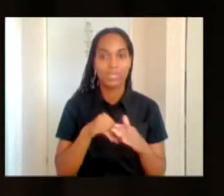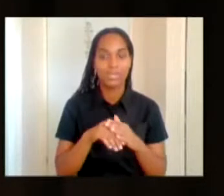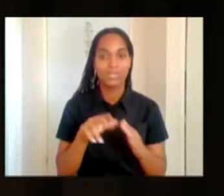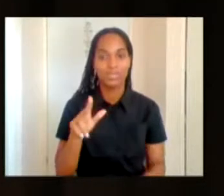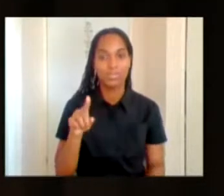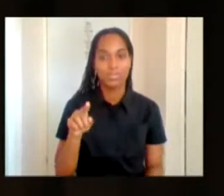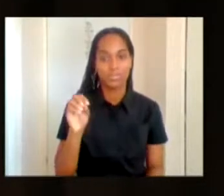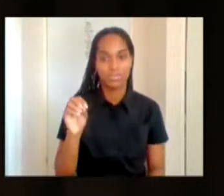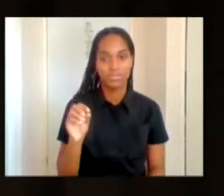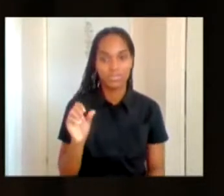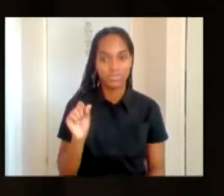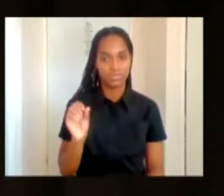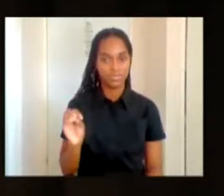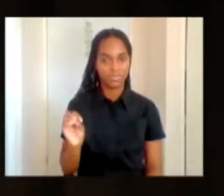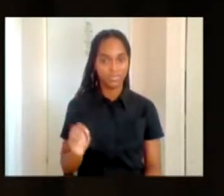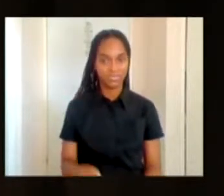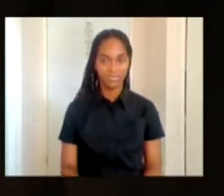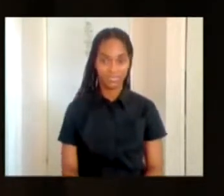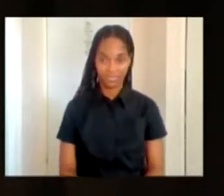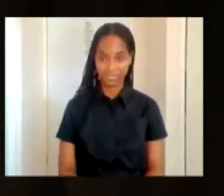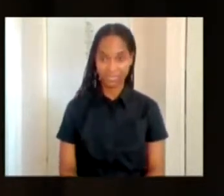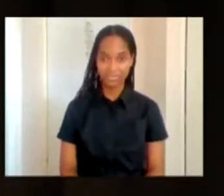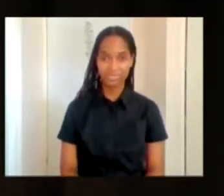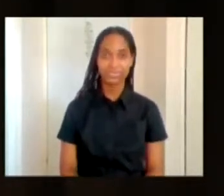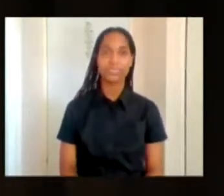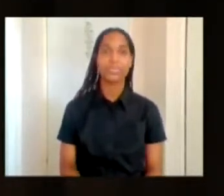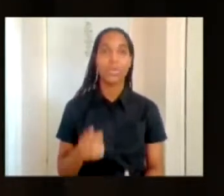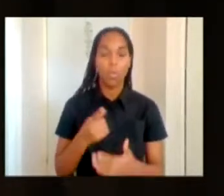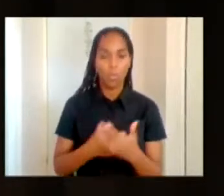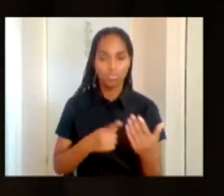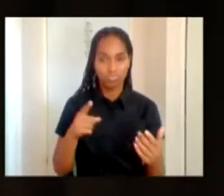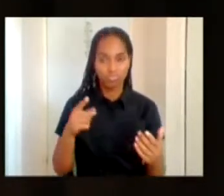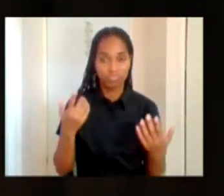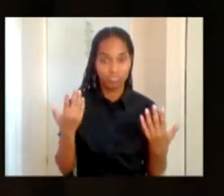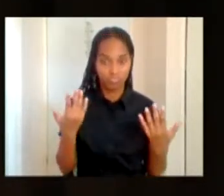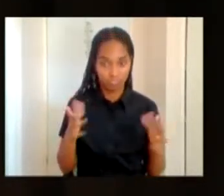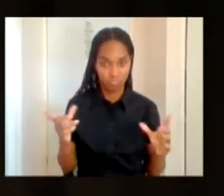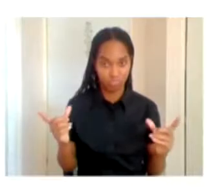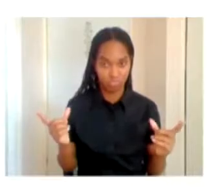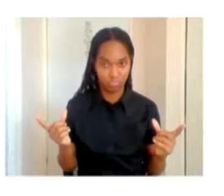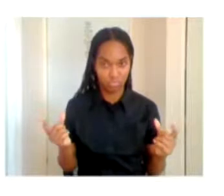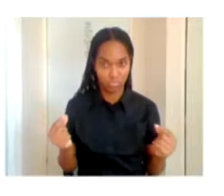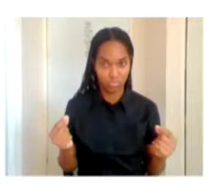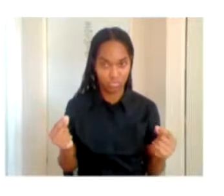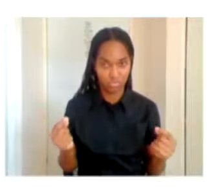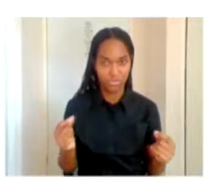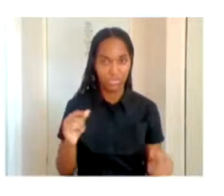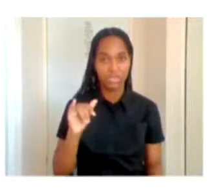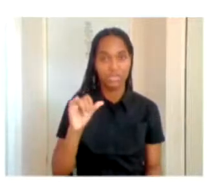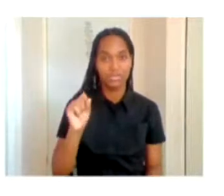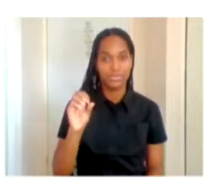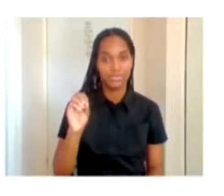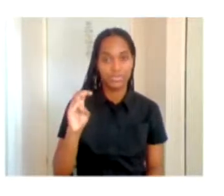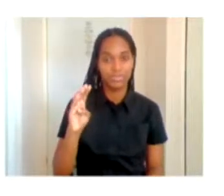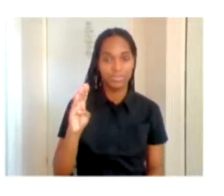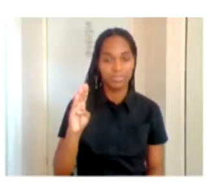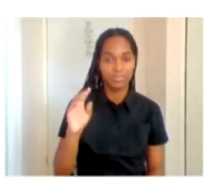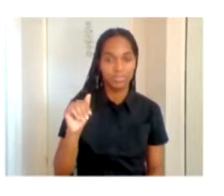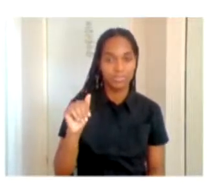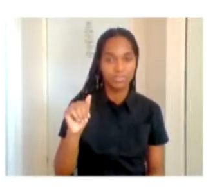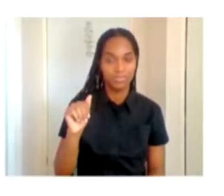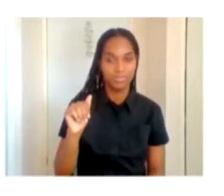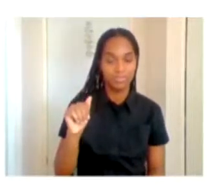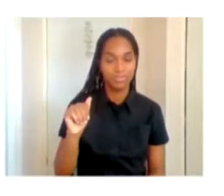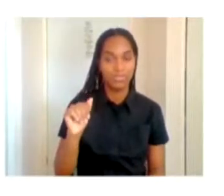So, what has been done here, as I mentioned that, the ISO-based media file format will be used as